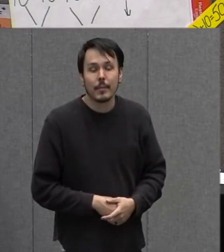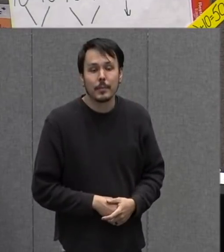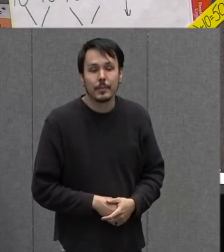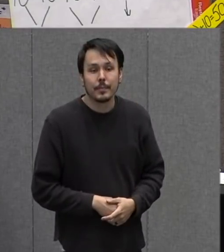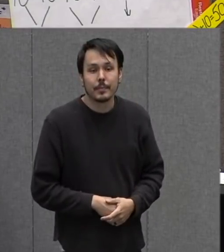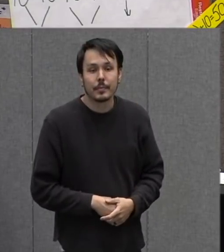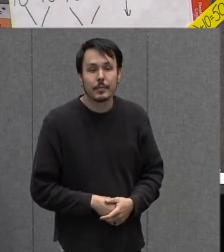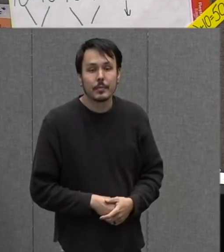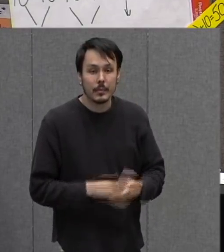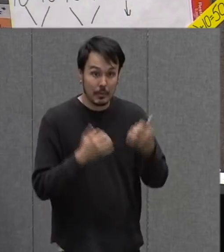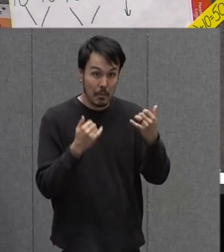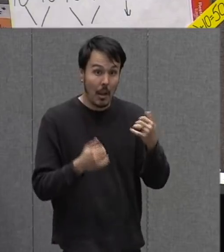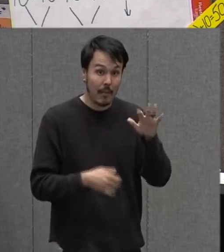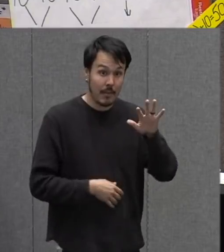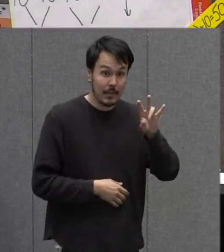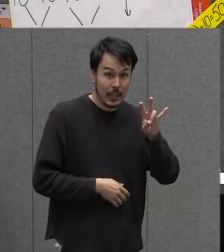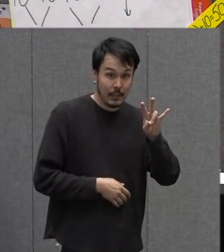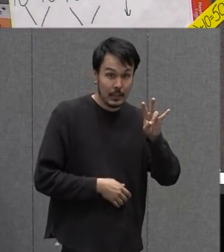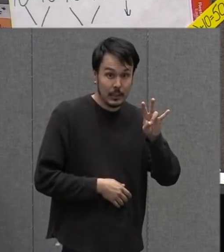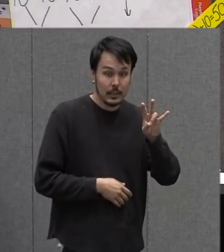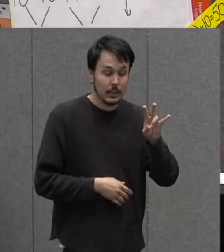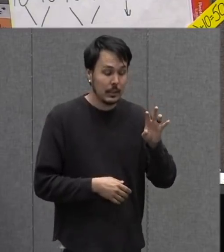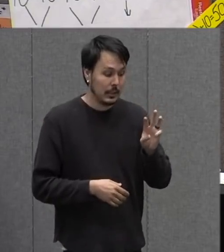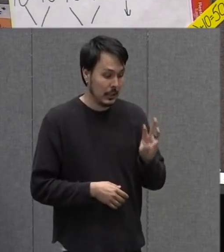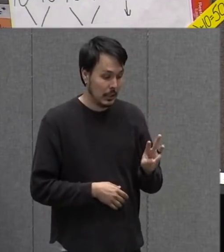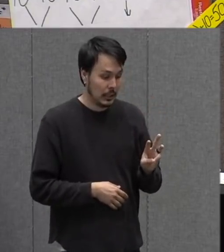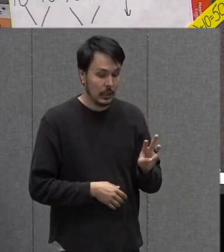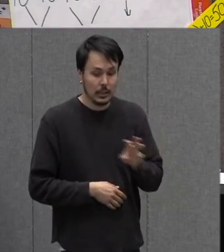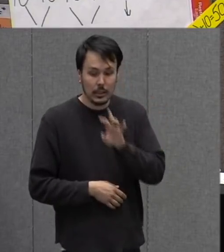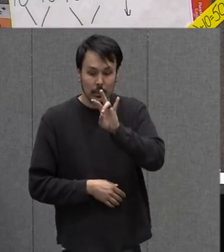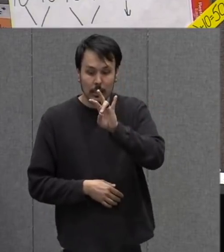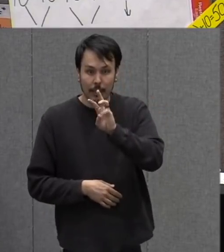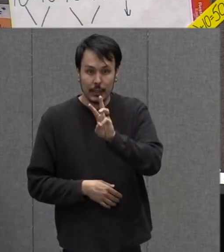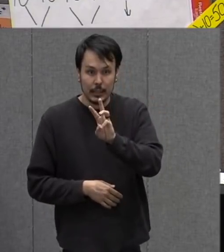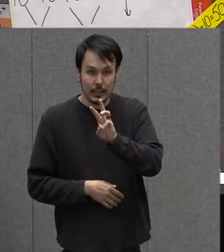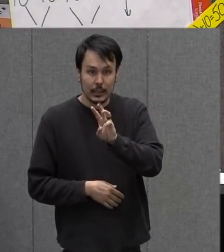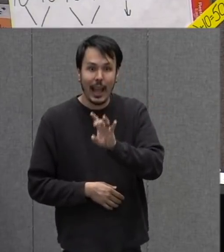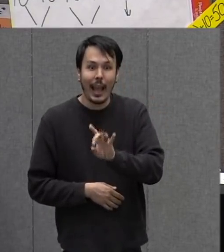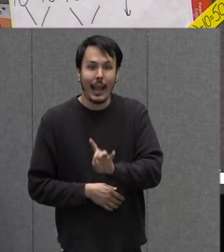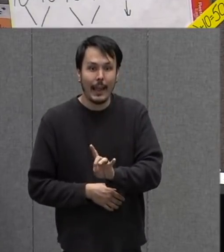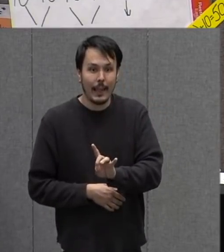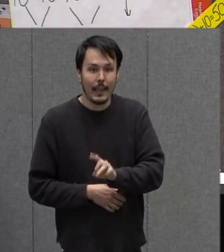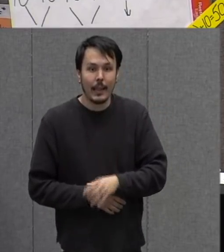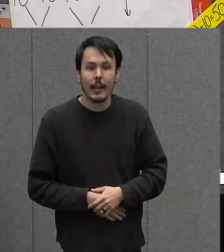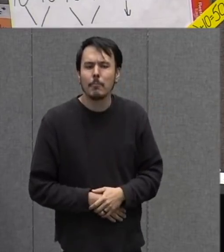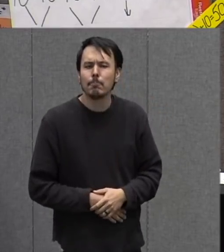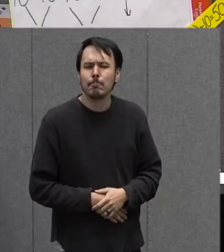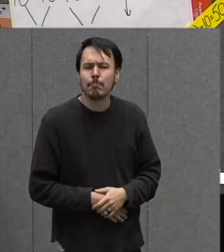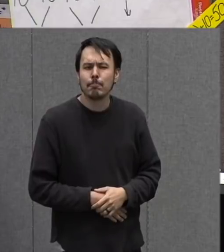I have 57, 6, 76, and 8.